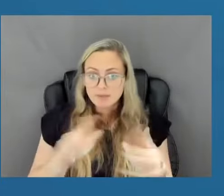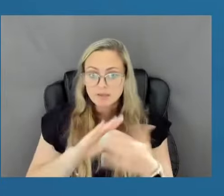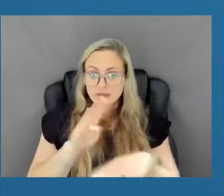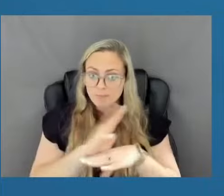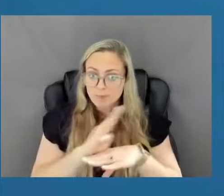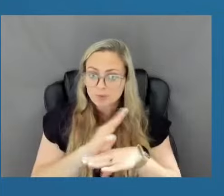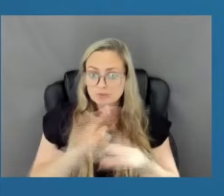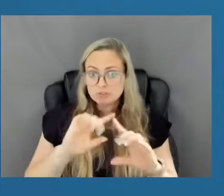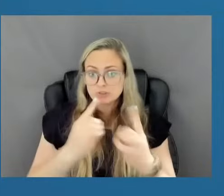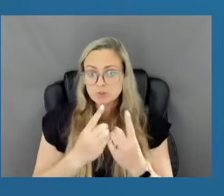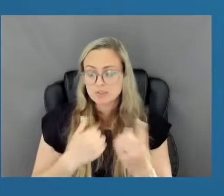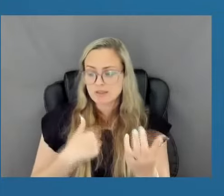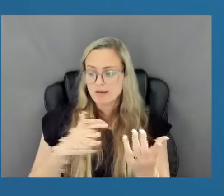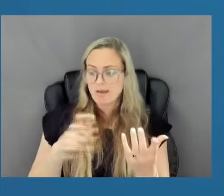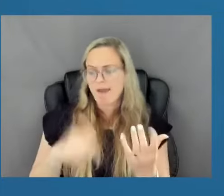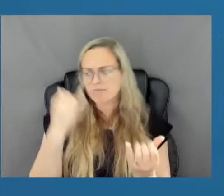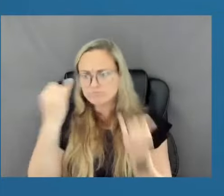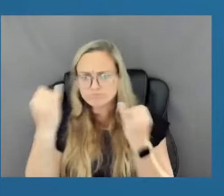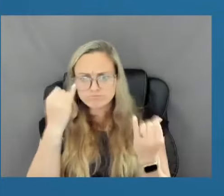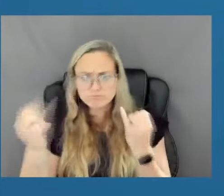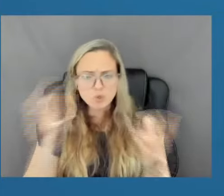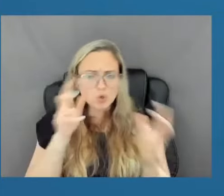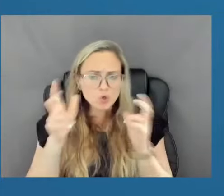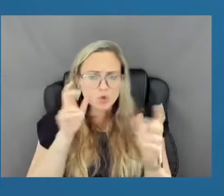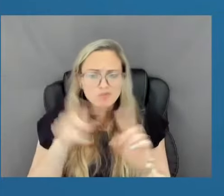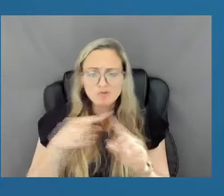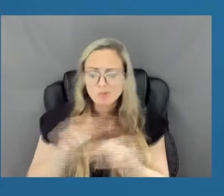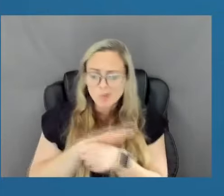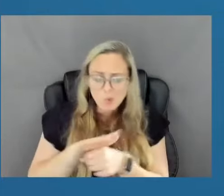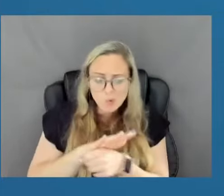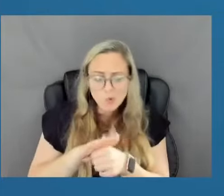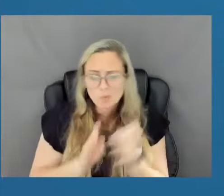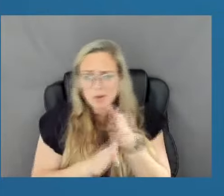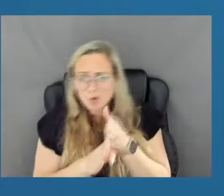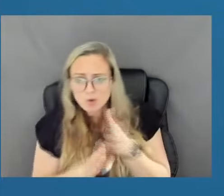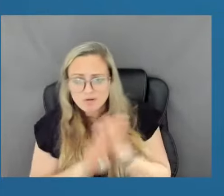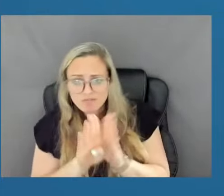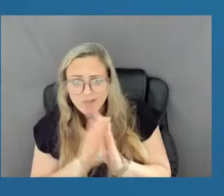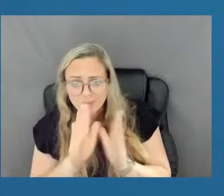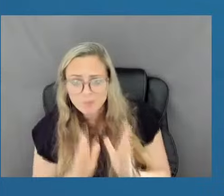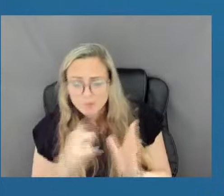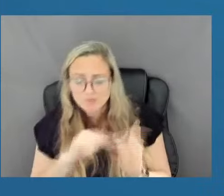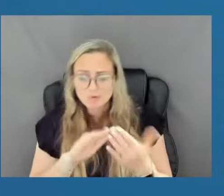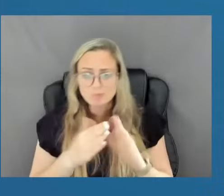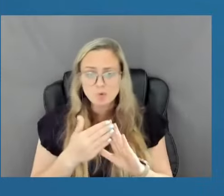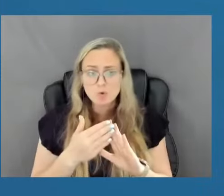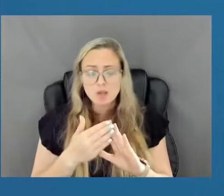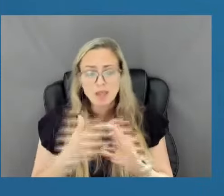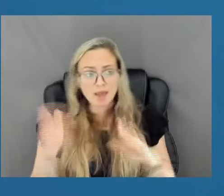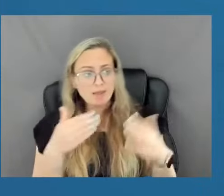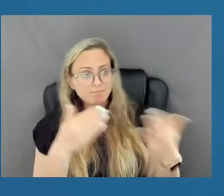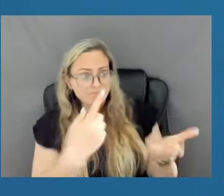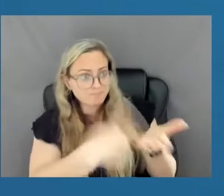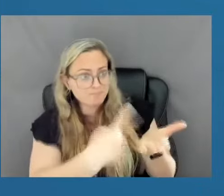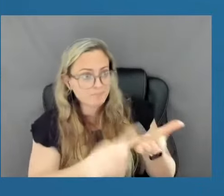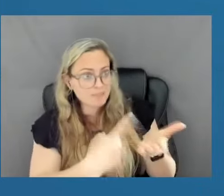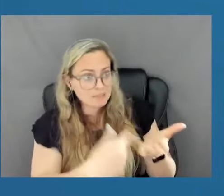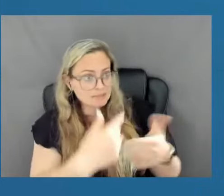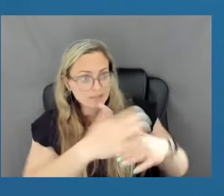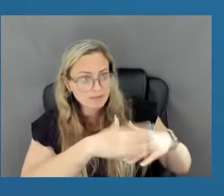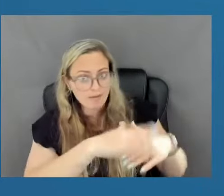and I had some ideas that I had heard from local minority developers in our community, and I brought them to the table,